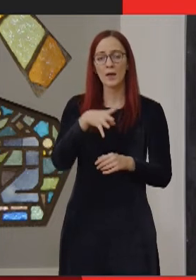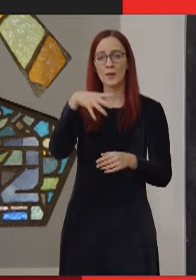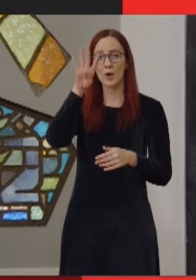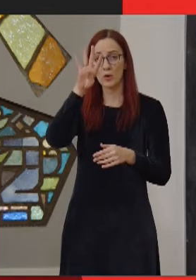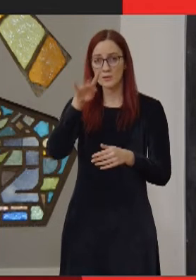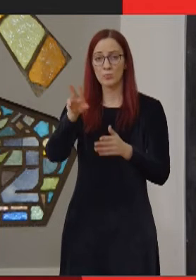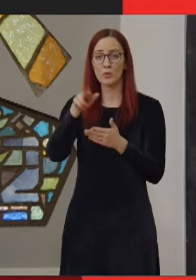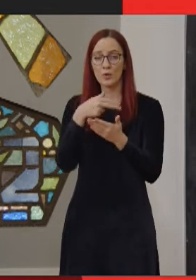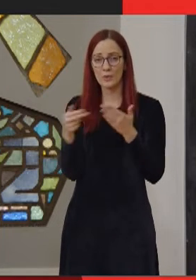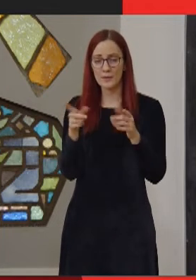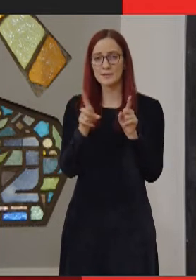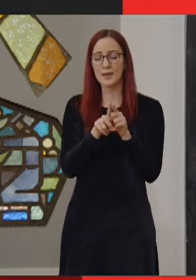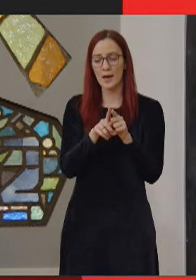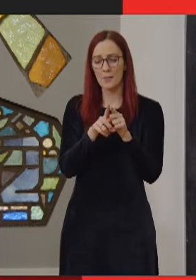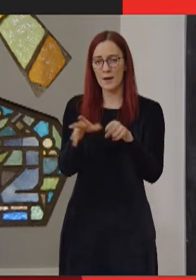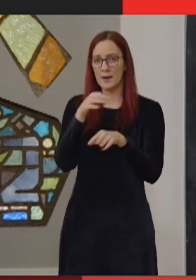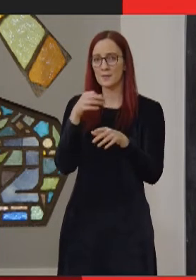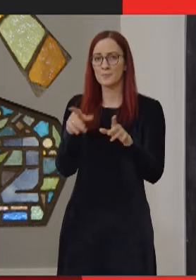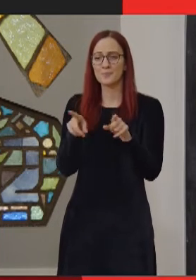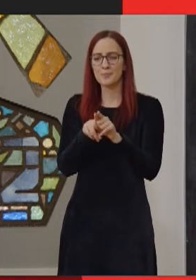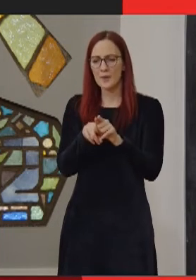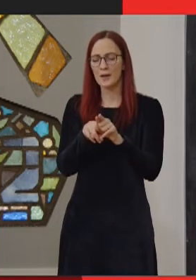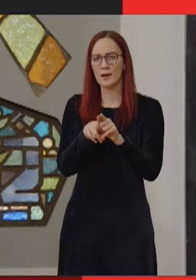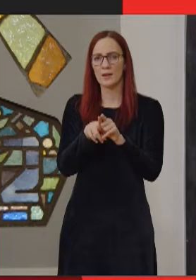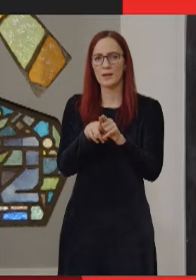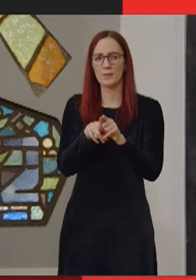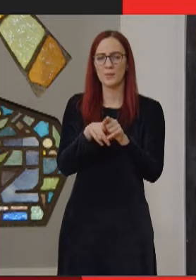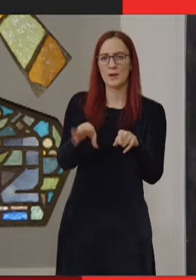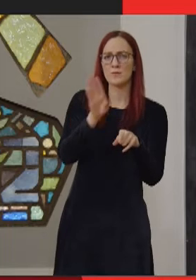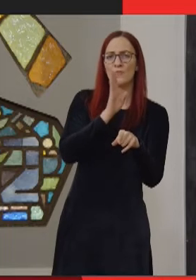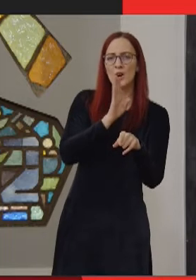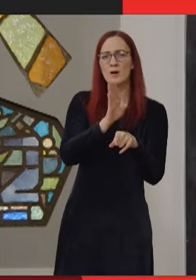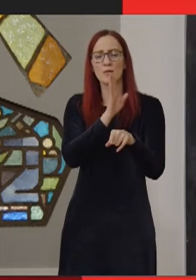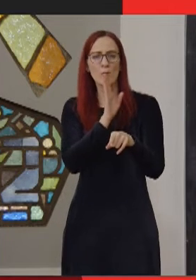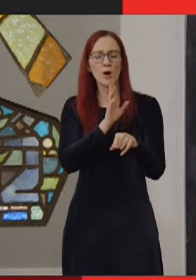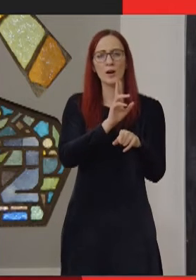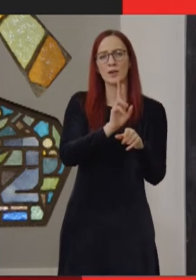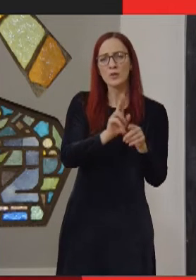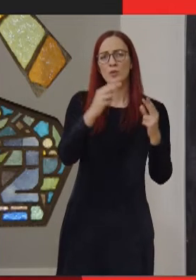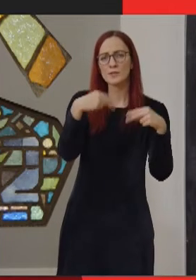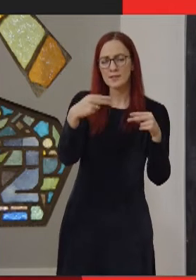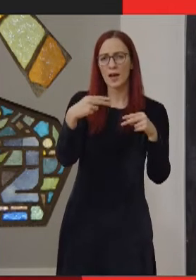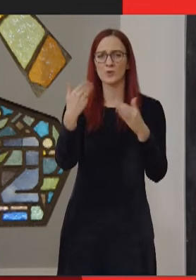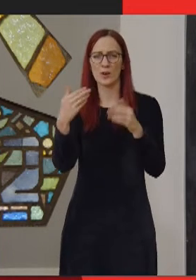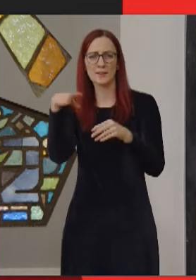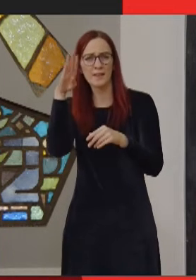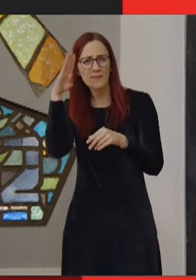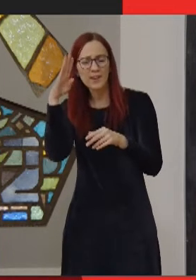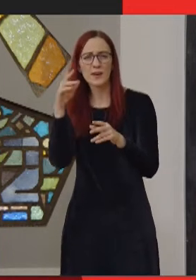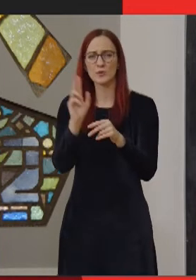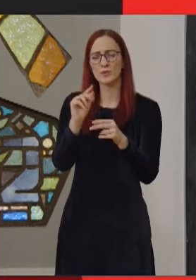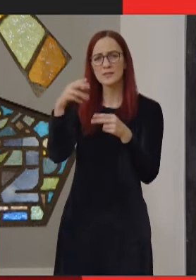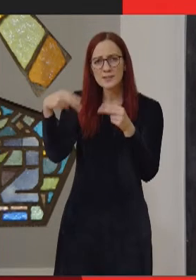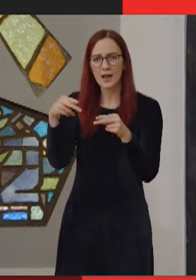arguments on different sexes, transsexual aspects. vieninteliai